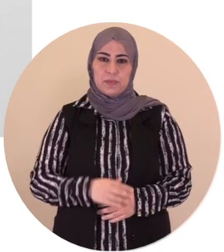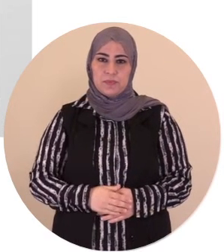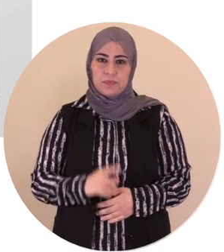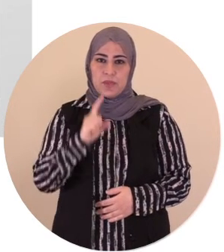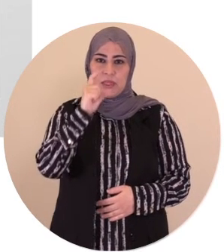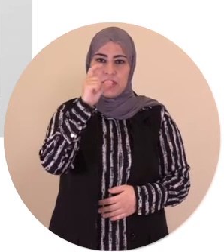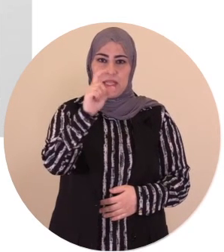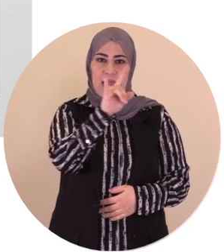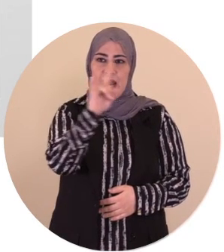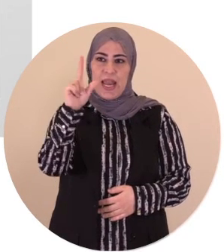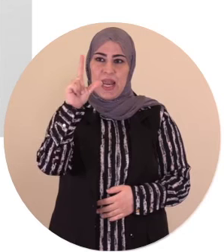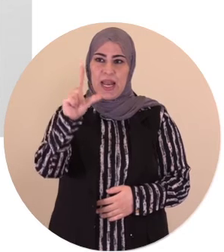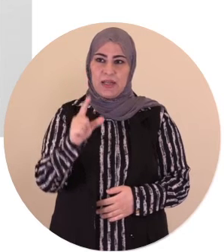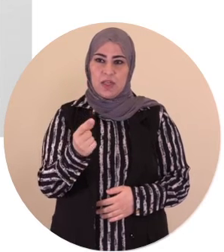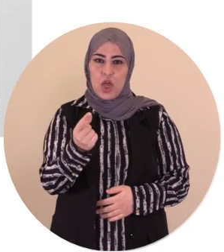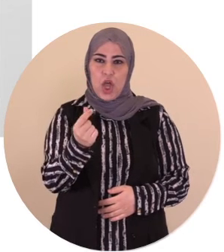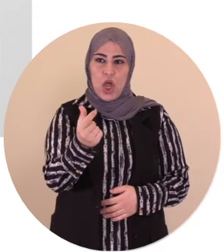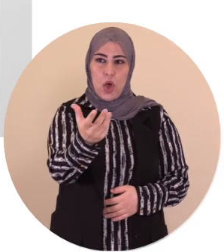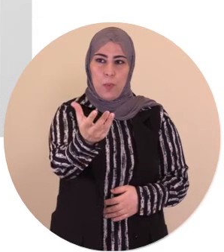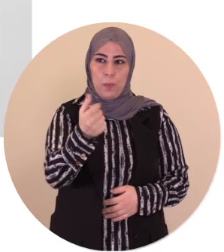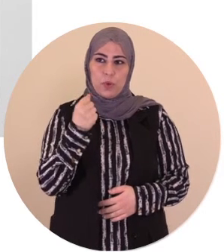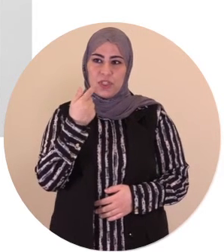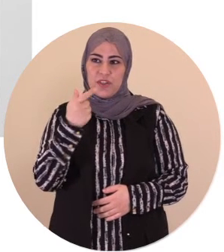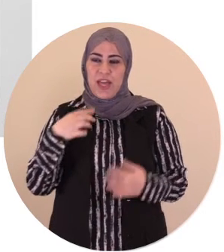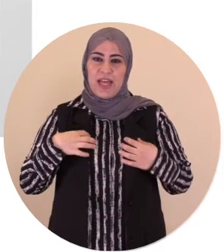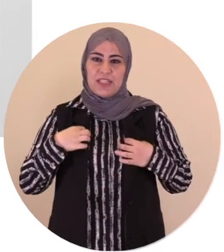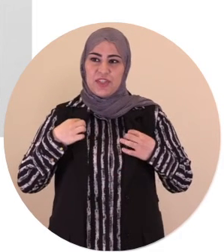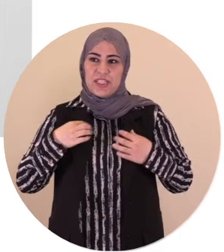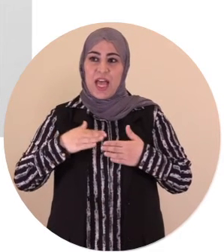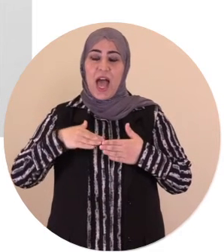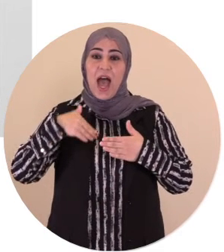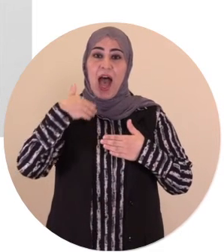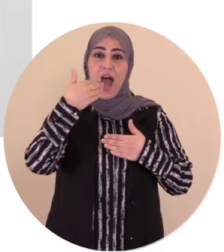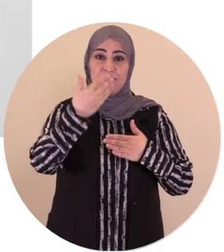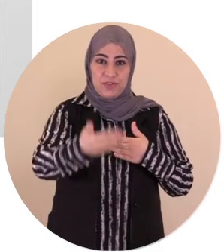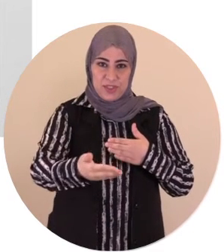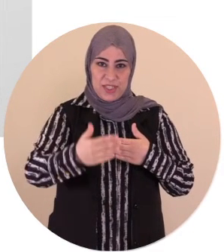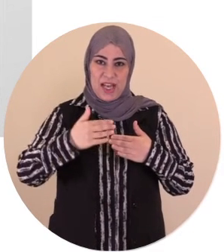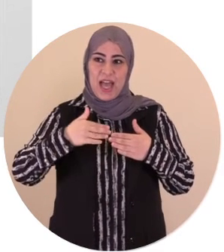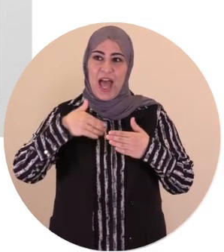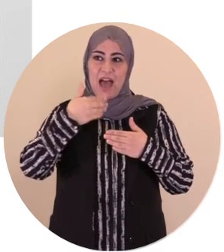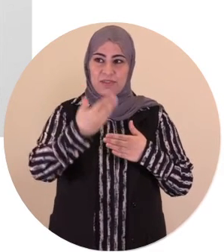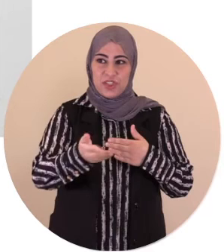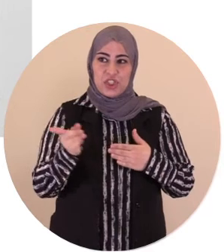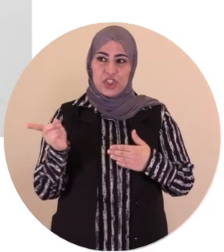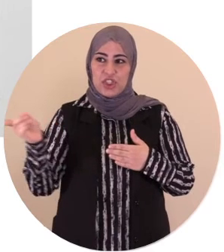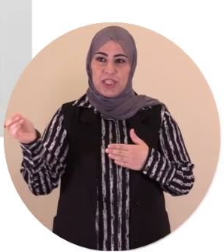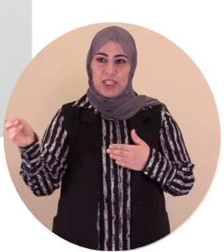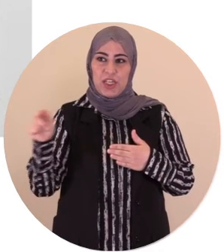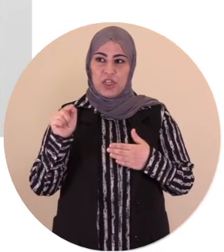answer. Dalal bought the dress after she, what? Enough money. After is always followed by